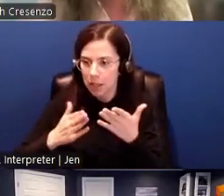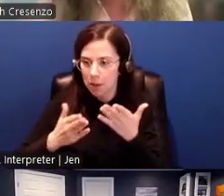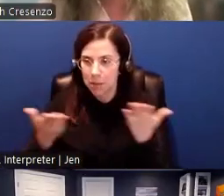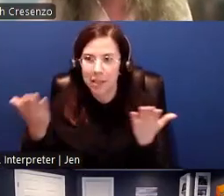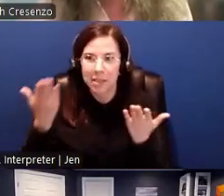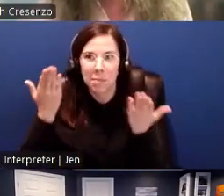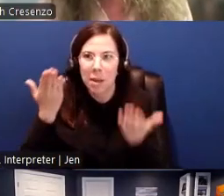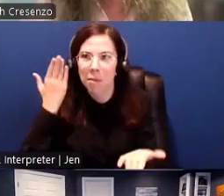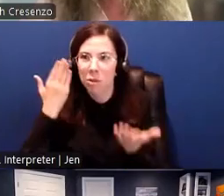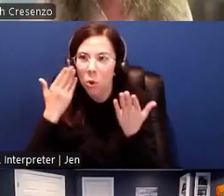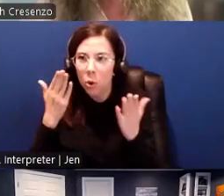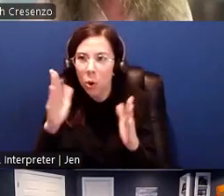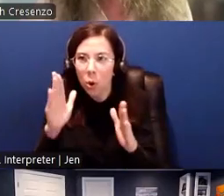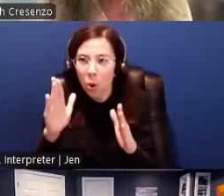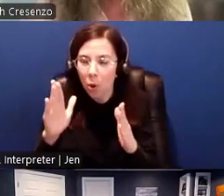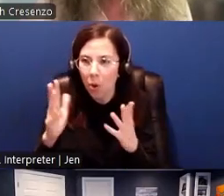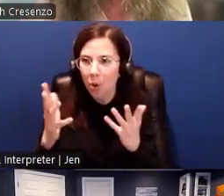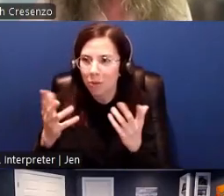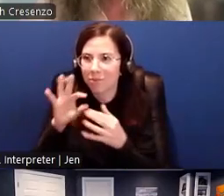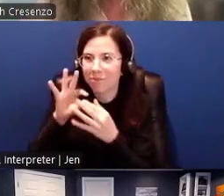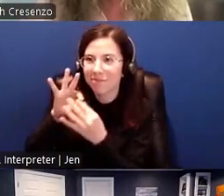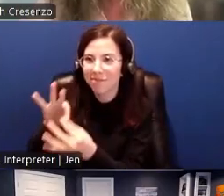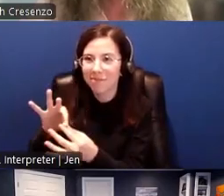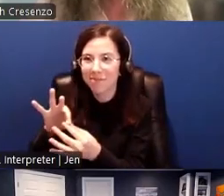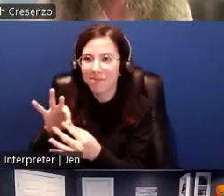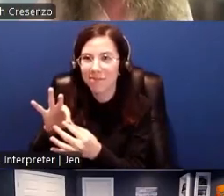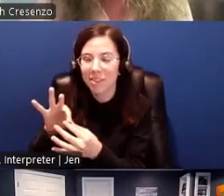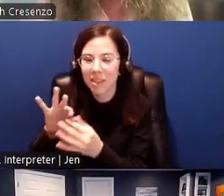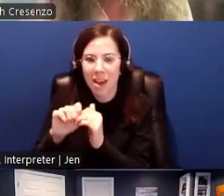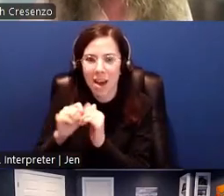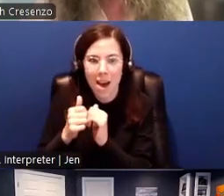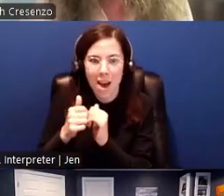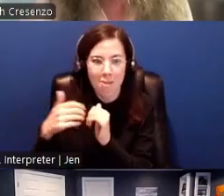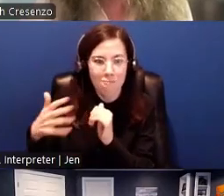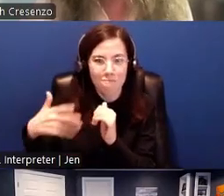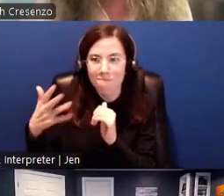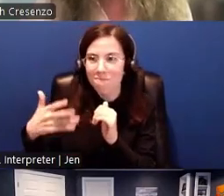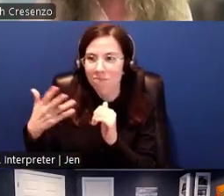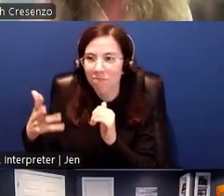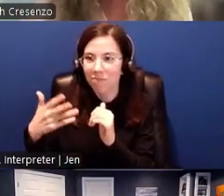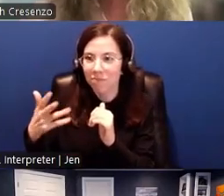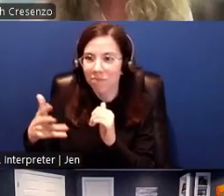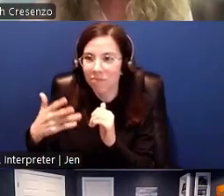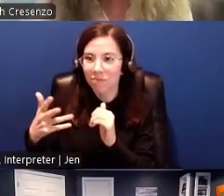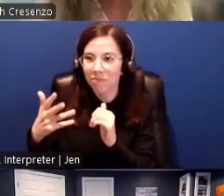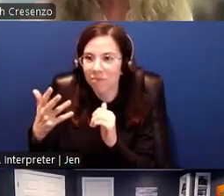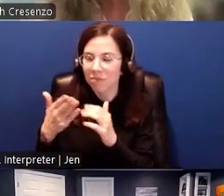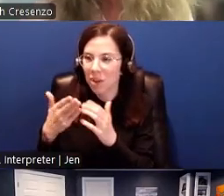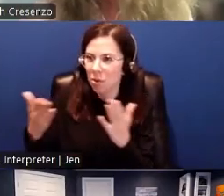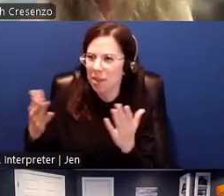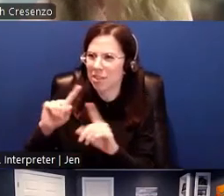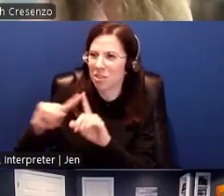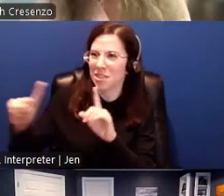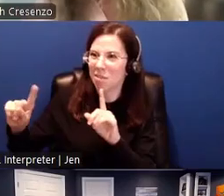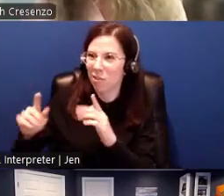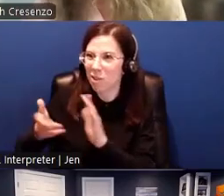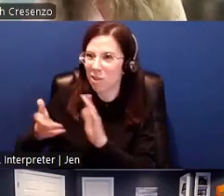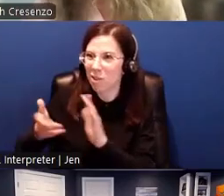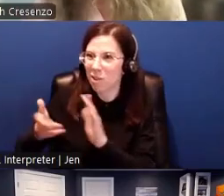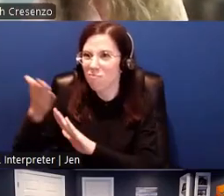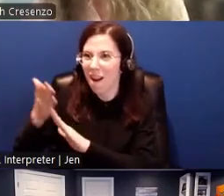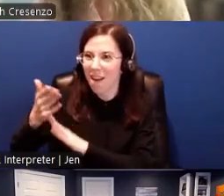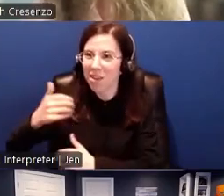know with regard to how things are different in the military.